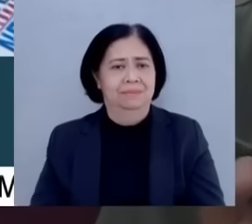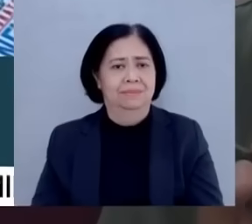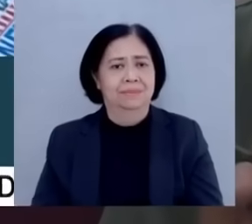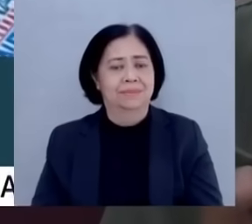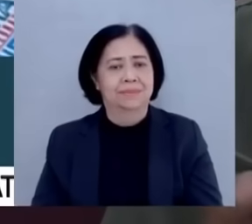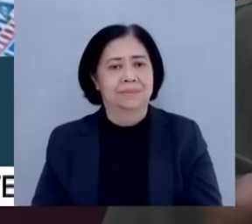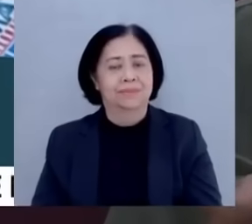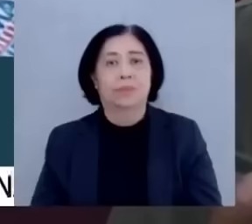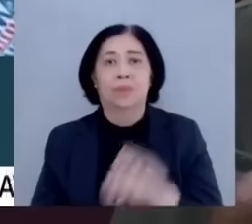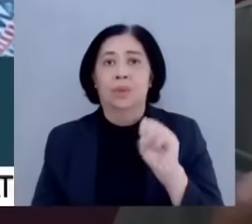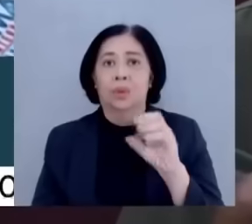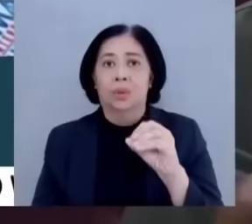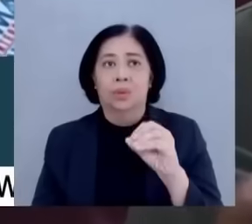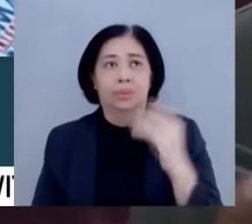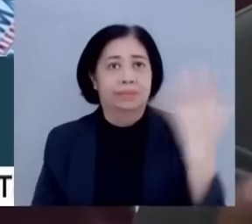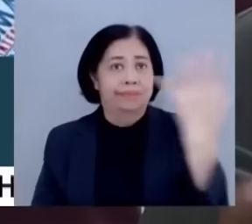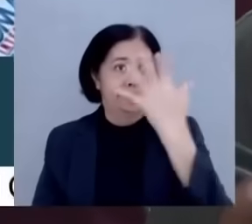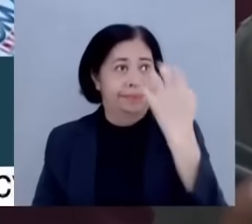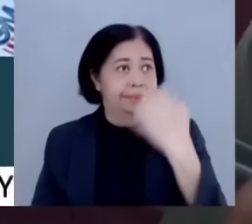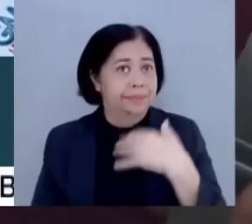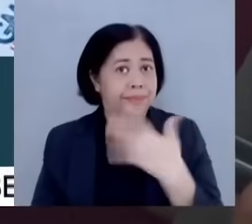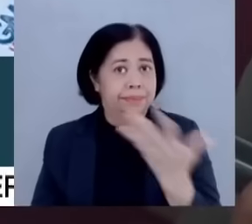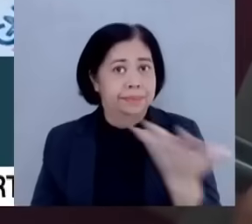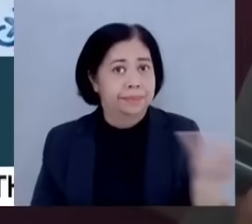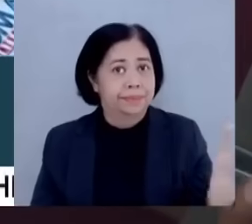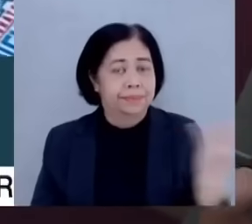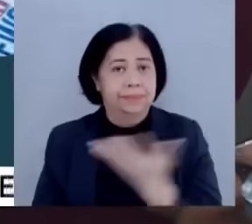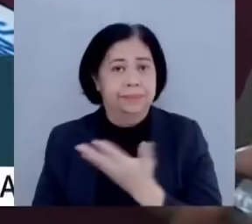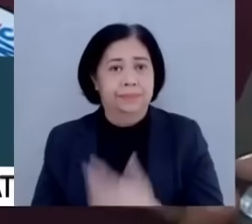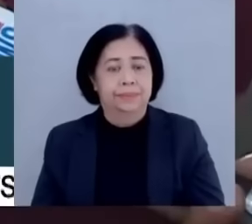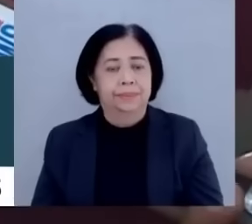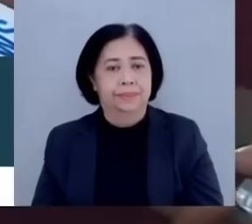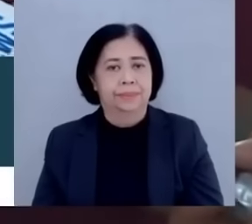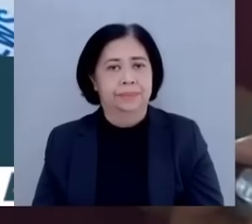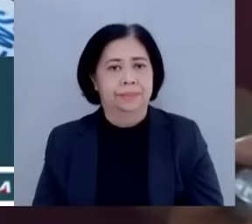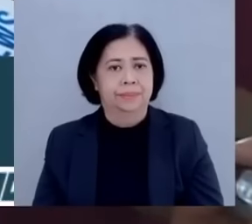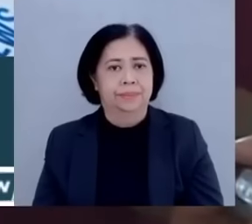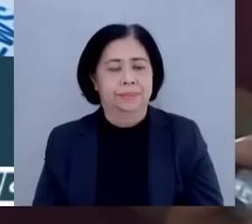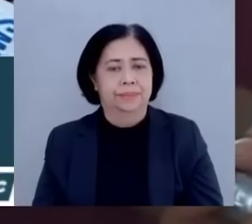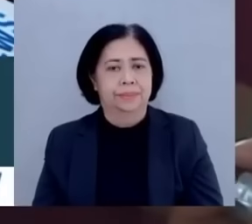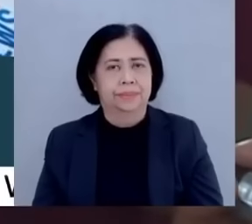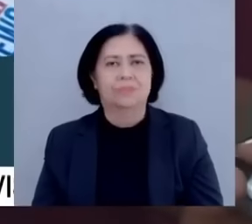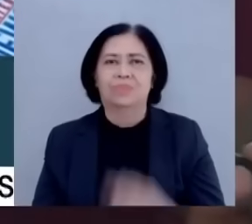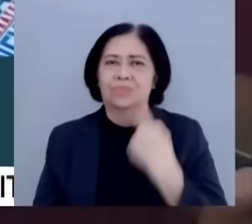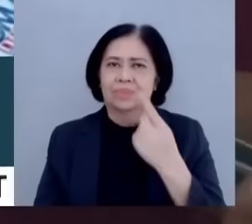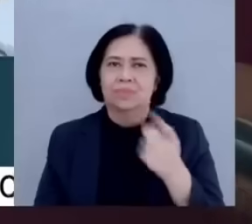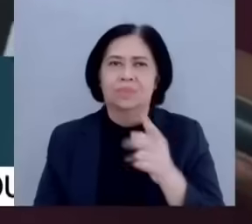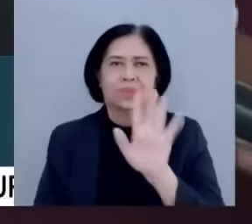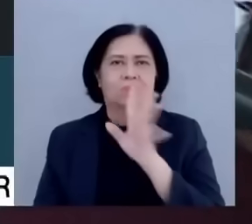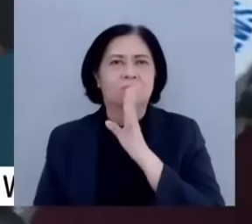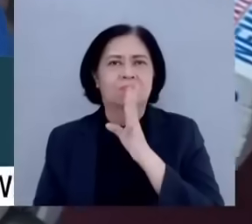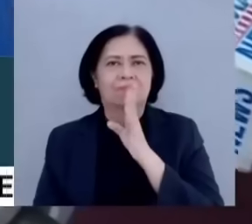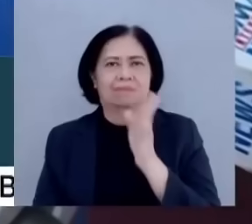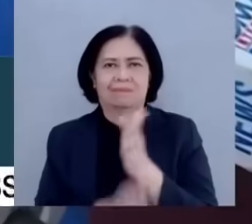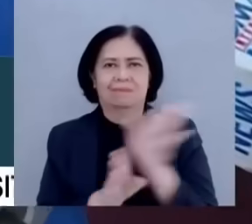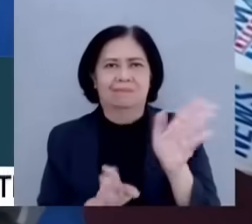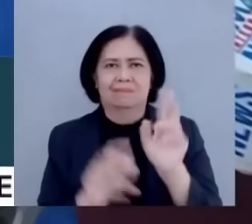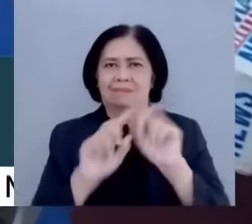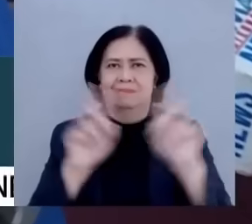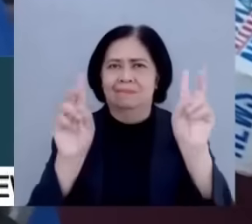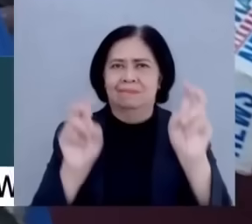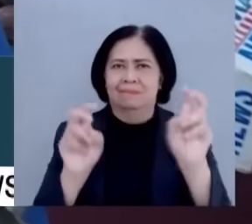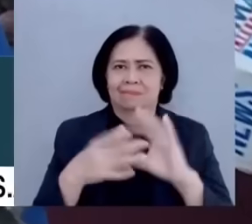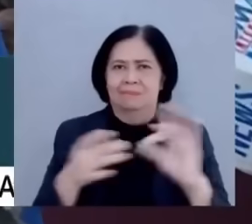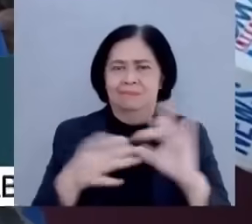So, may question kayo. Doan. You said you were taken out of context, and you also mentioned that